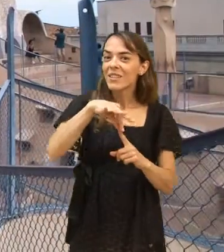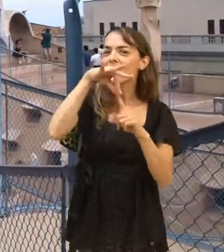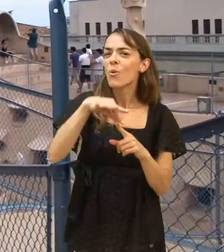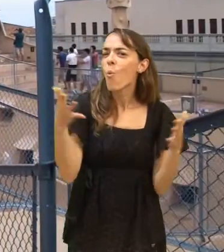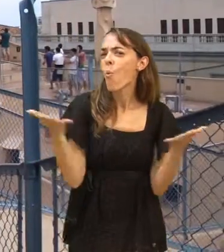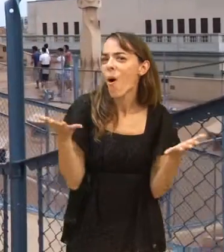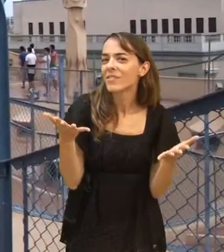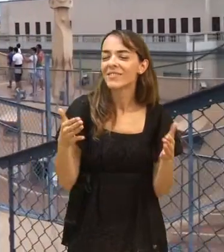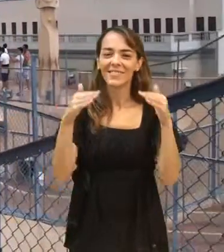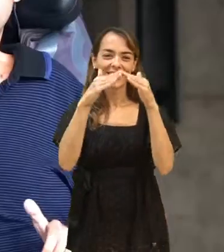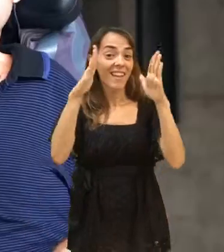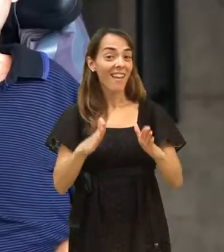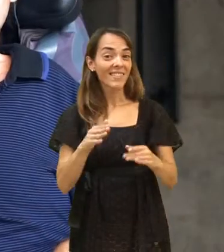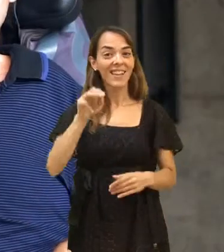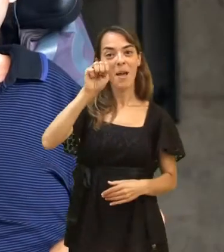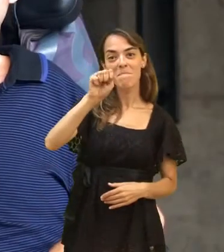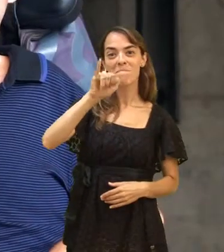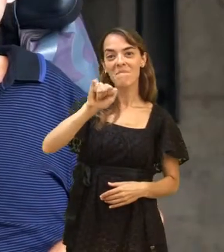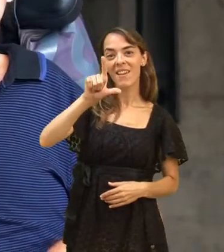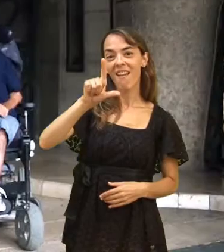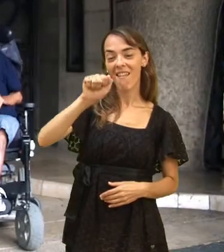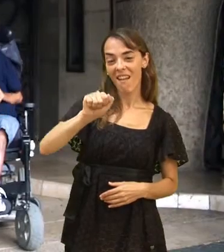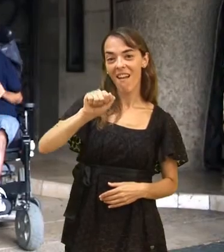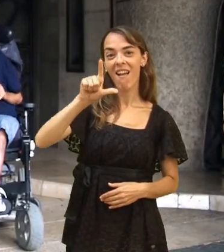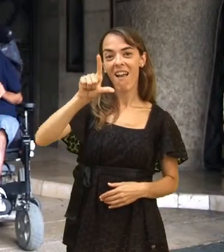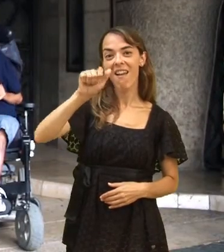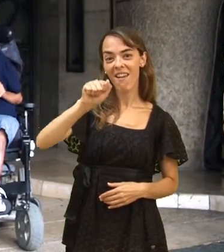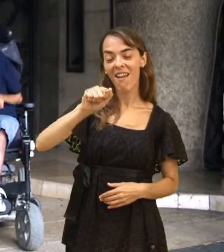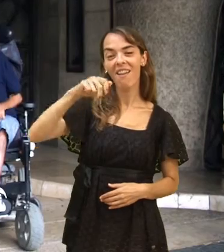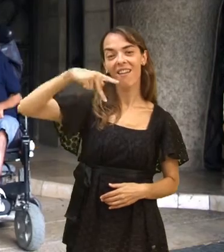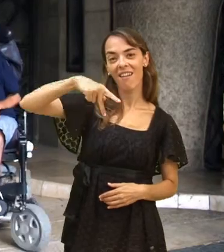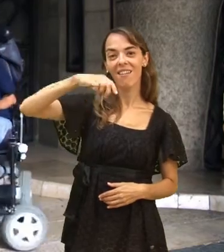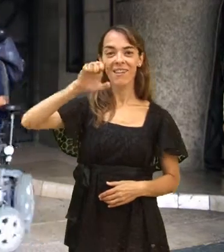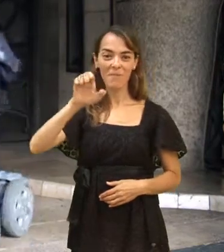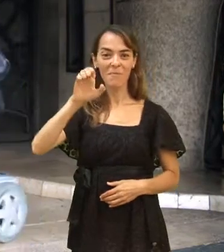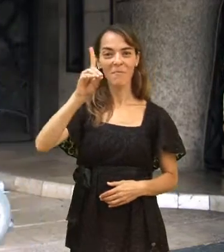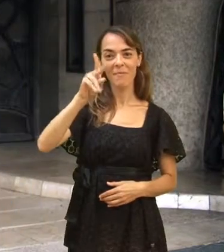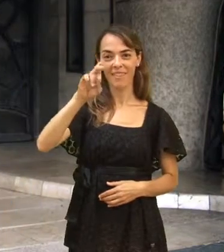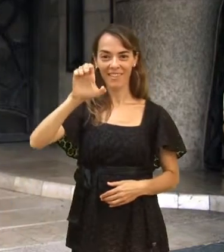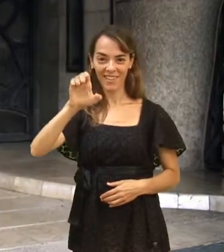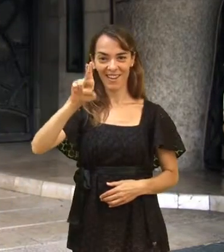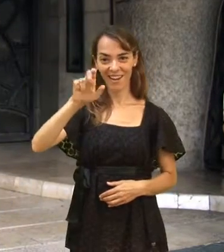Another unique attraction, easily reached by public transport, is La Casa Mila La Pedrera.